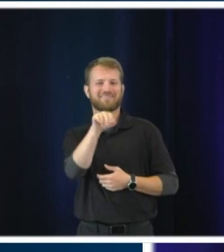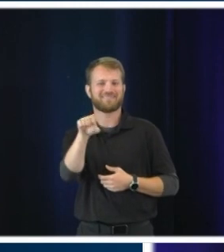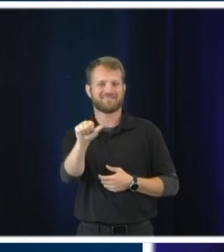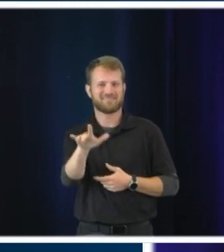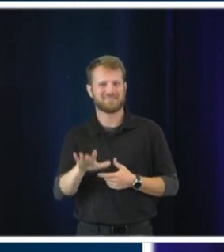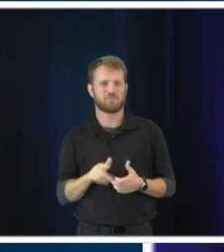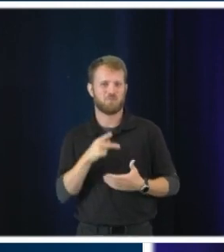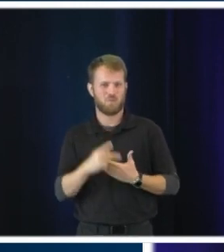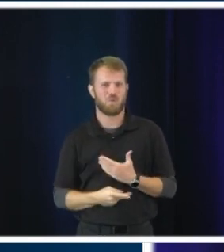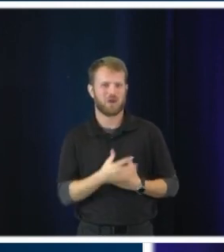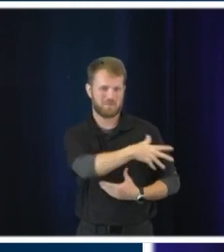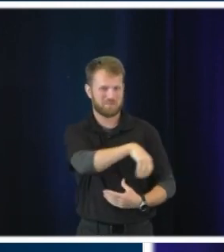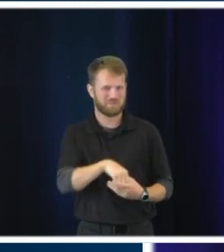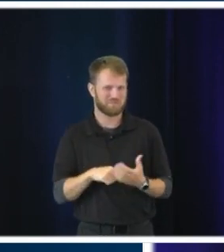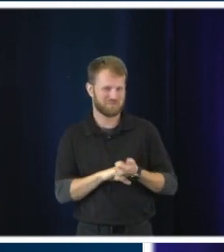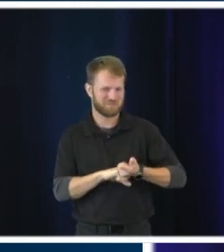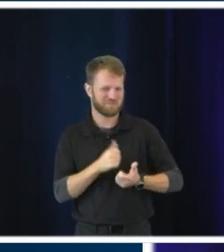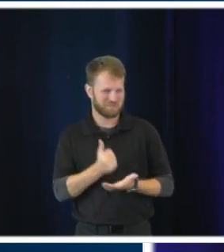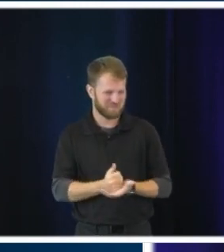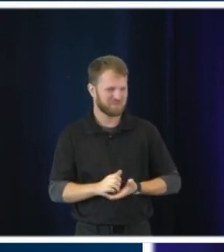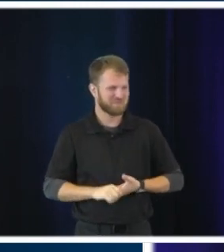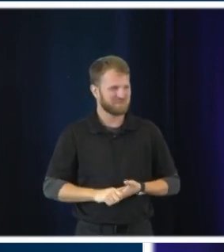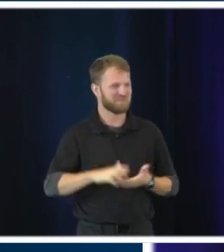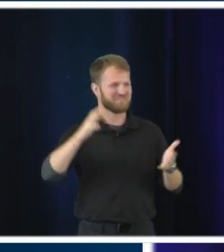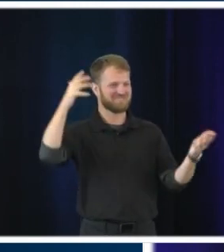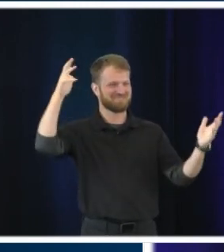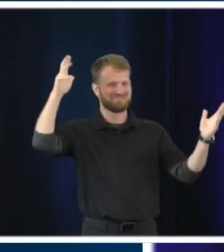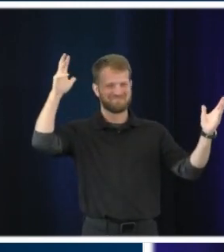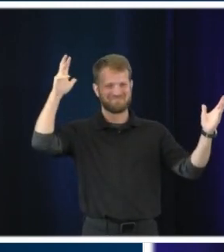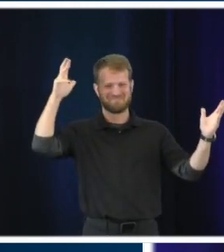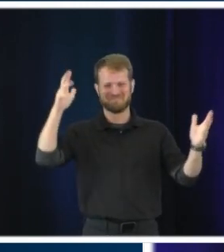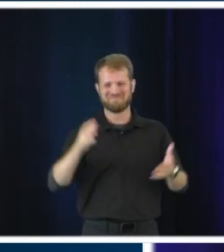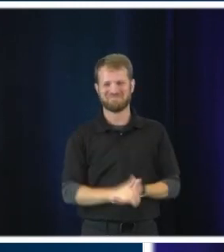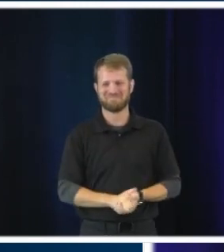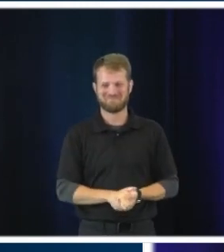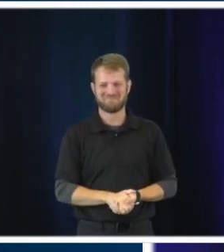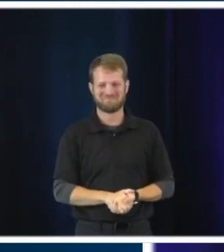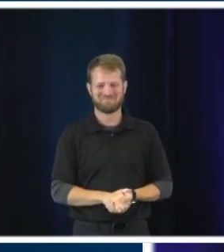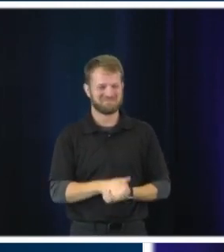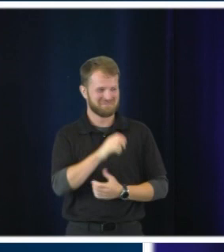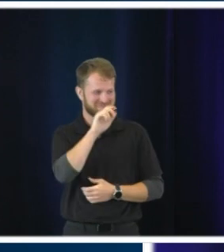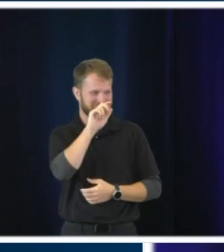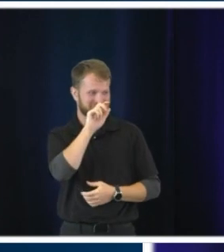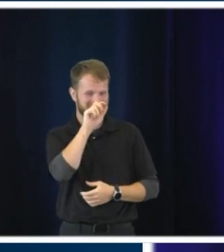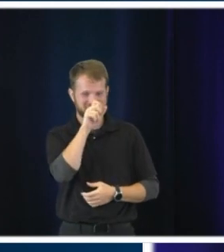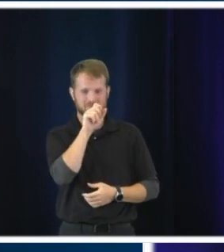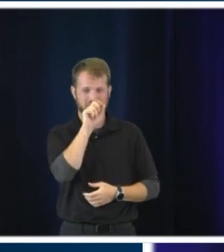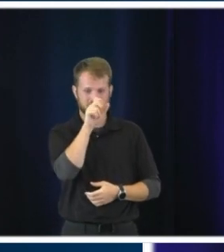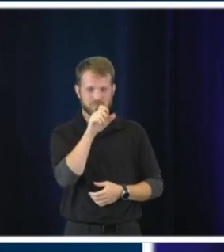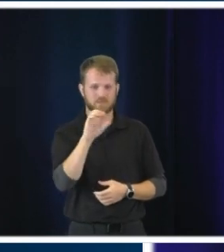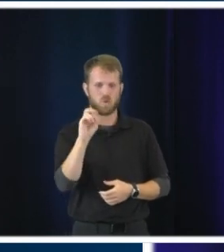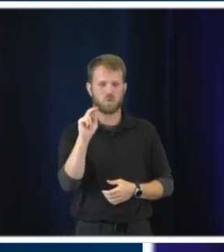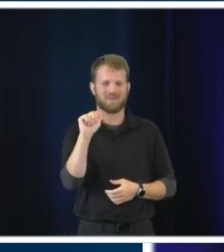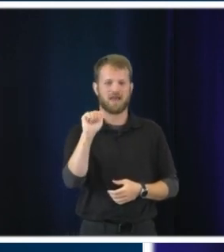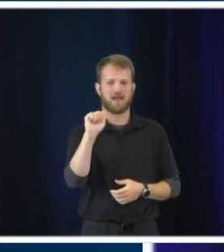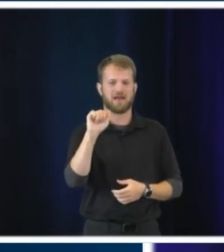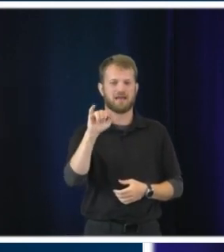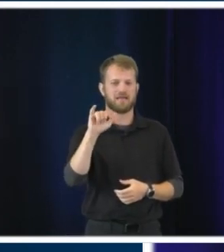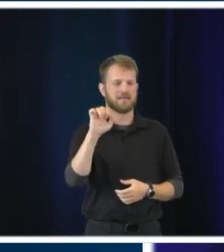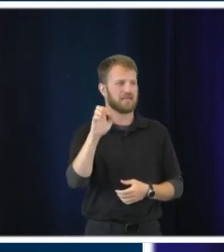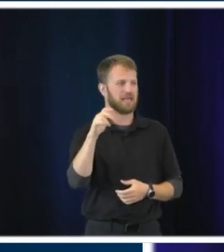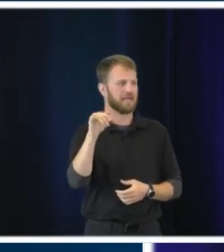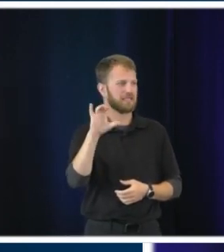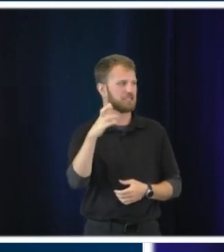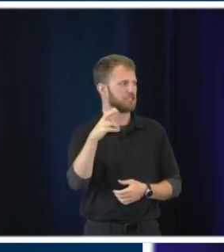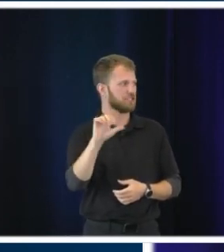Yeah. Onayechi Saunders,